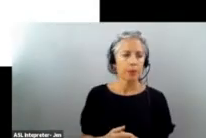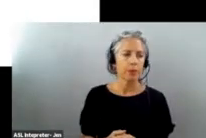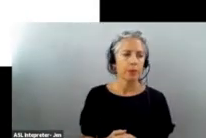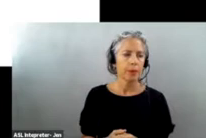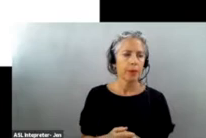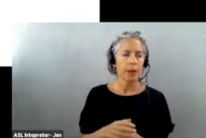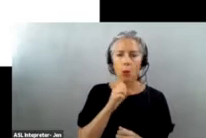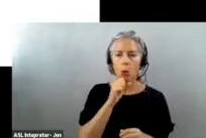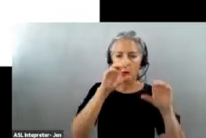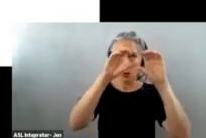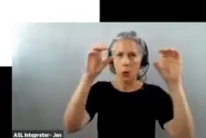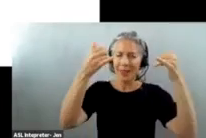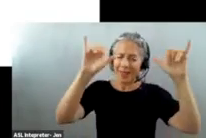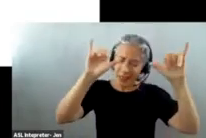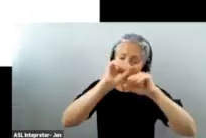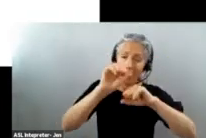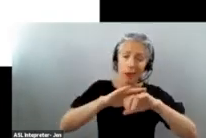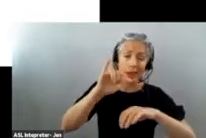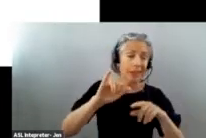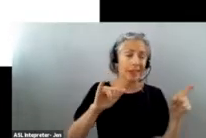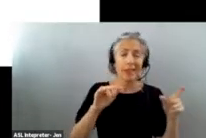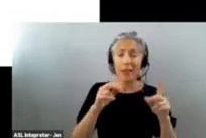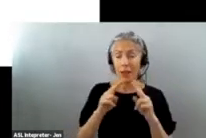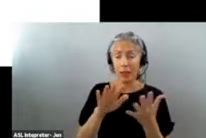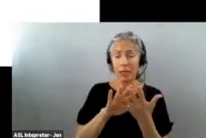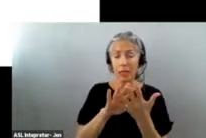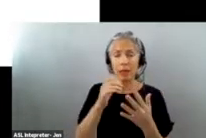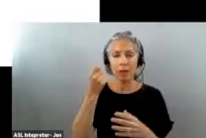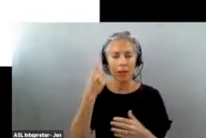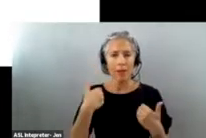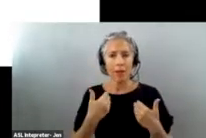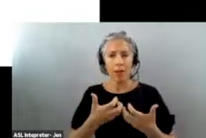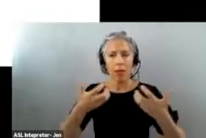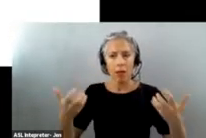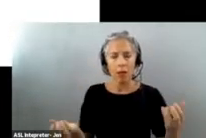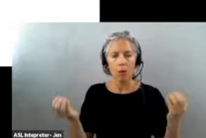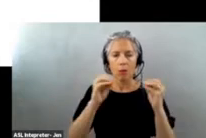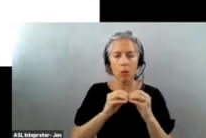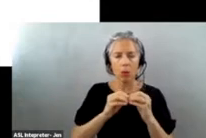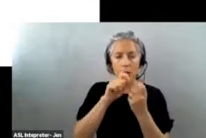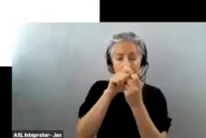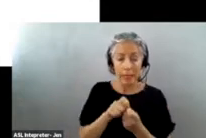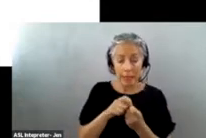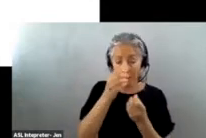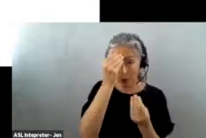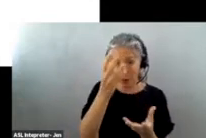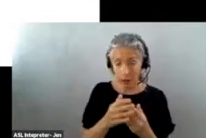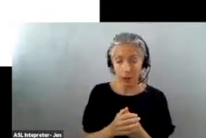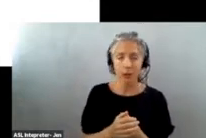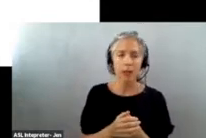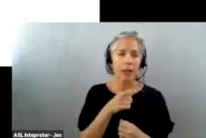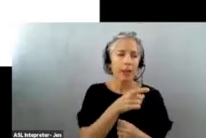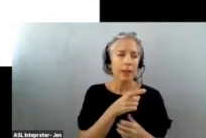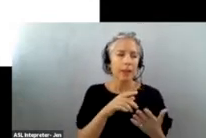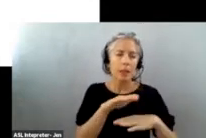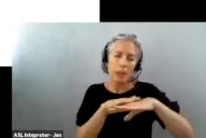are still working on. This is very sketchy. And as we understand, I have a lot of more detailed information, but this is just to